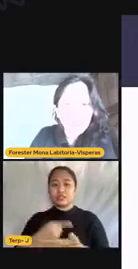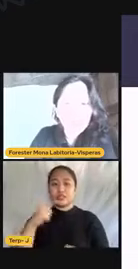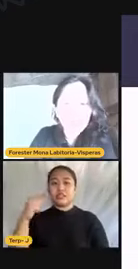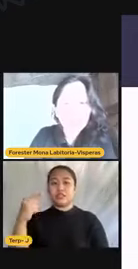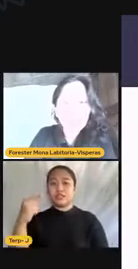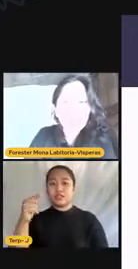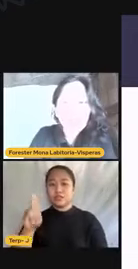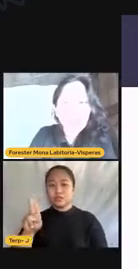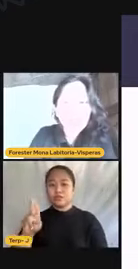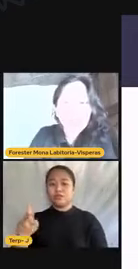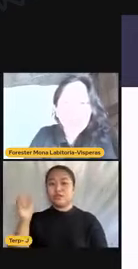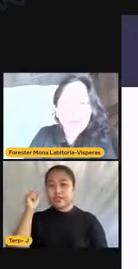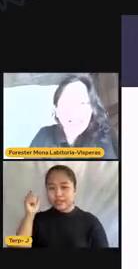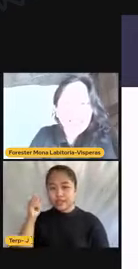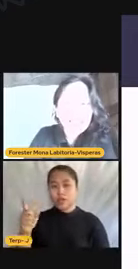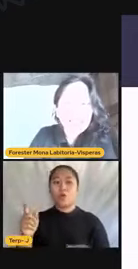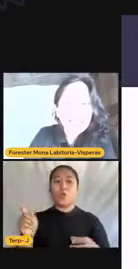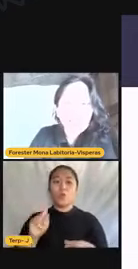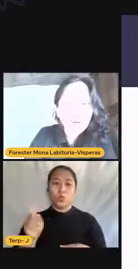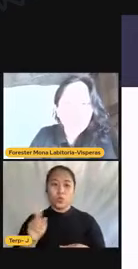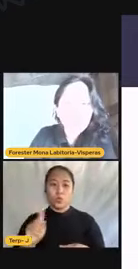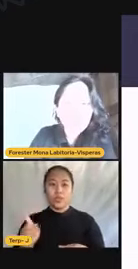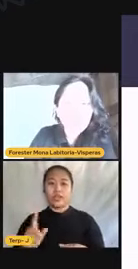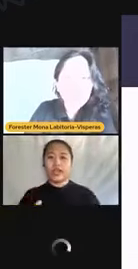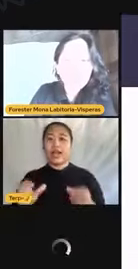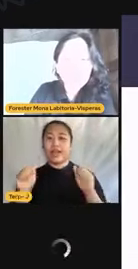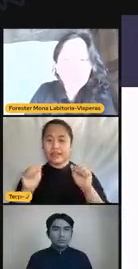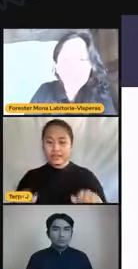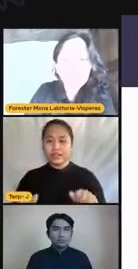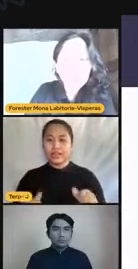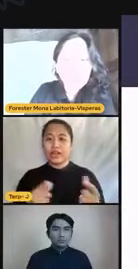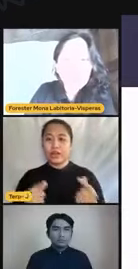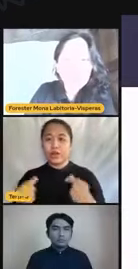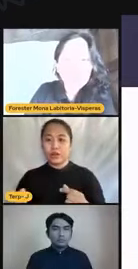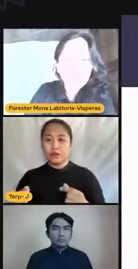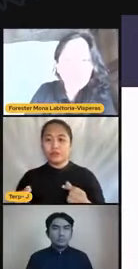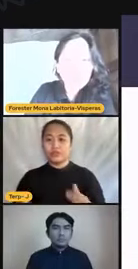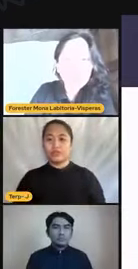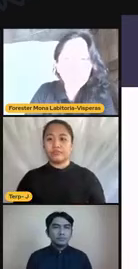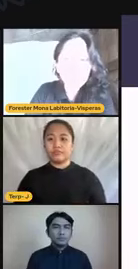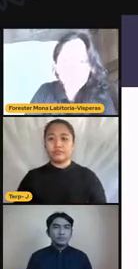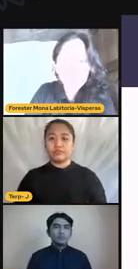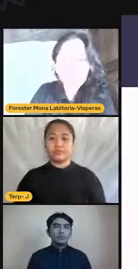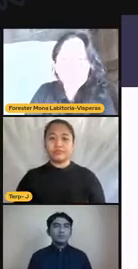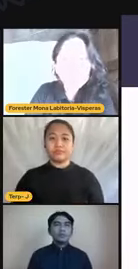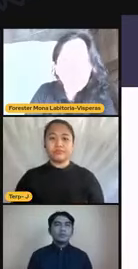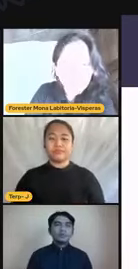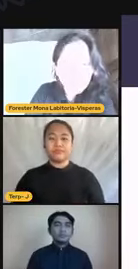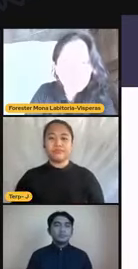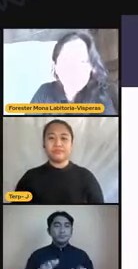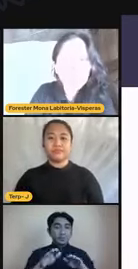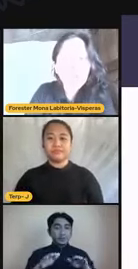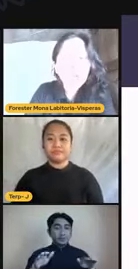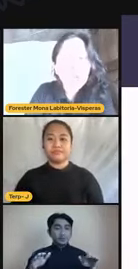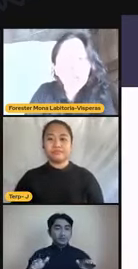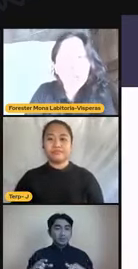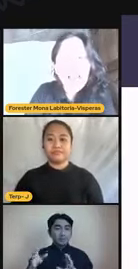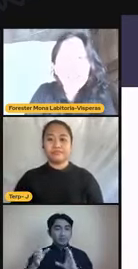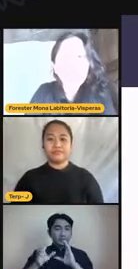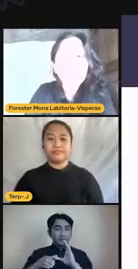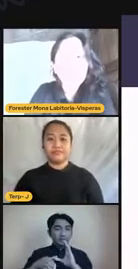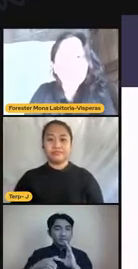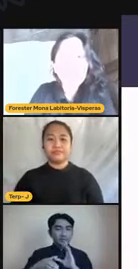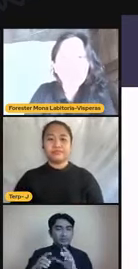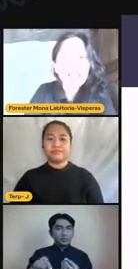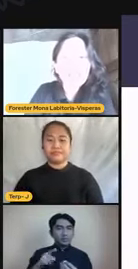Let's volunteer. We can share ideas about projects for persons with disabilities, children with disabilities, through